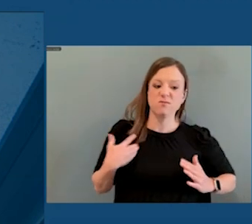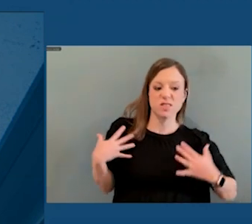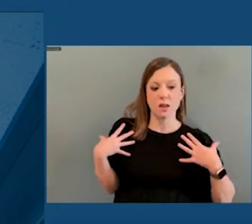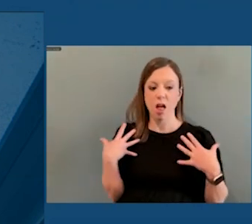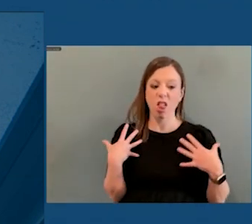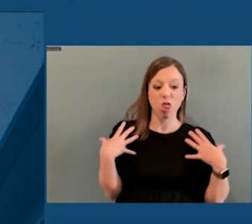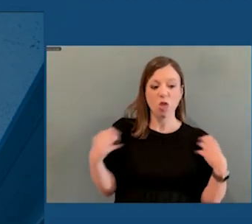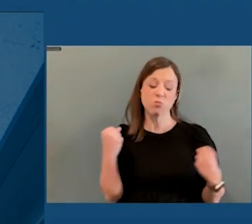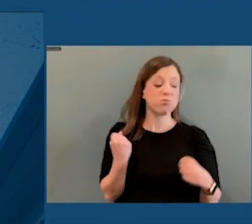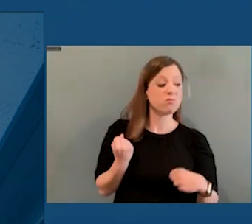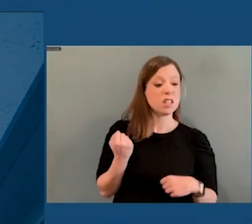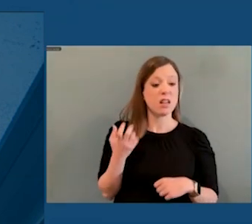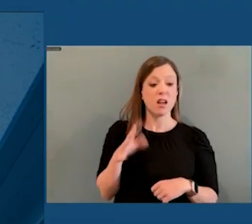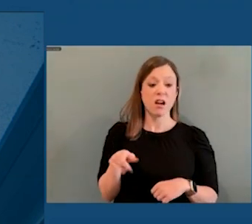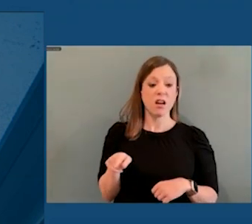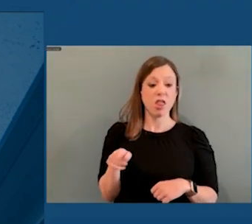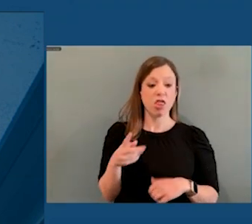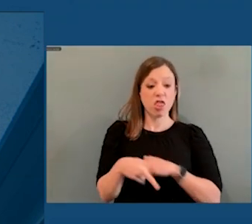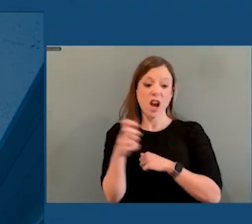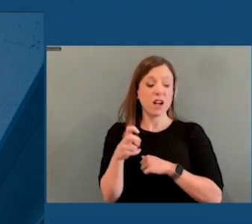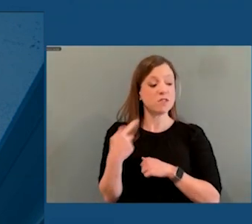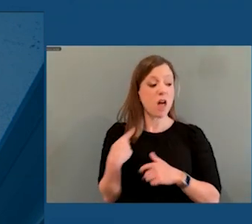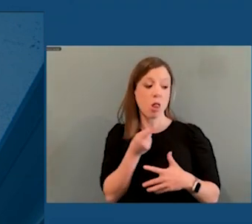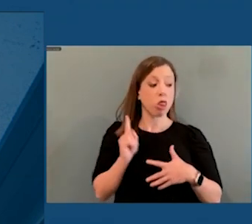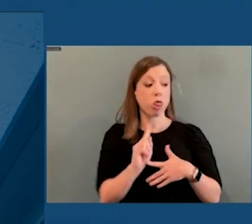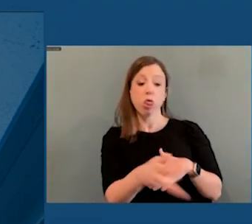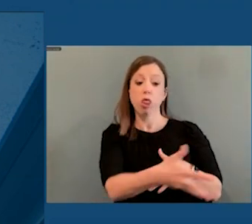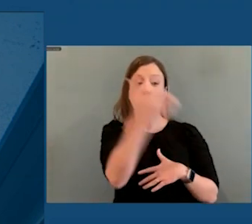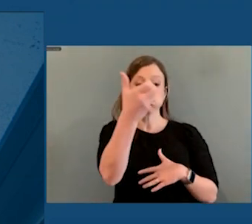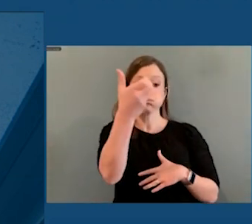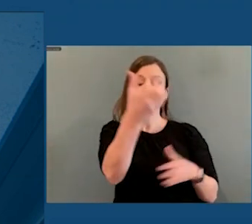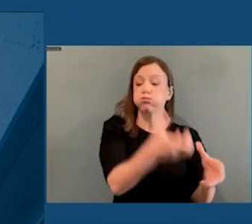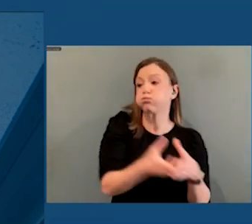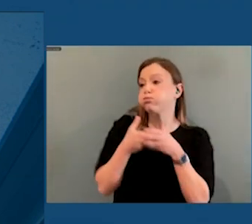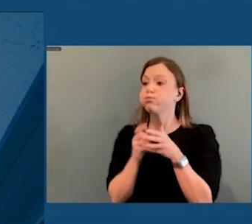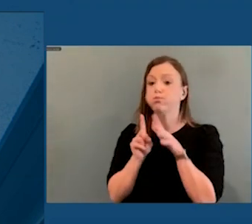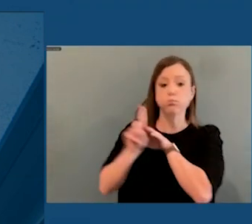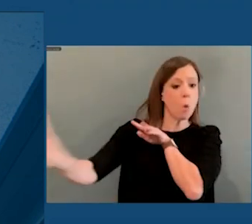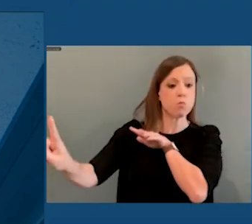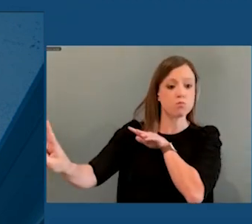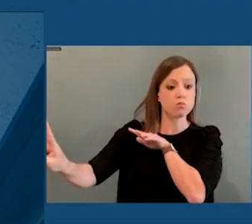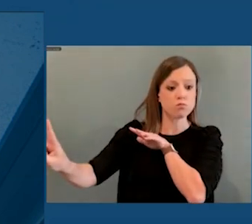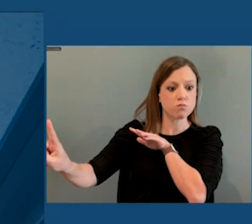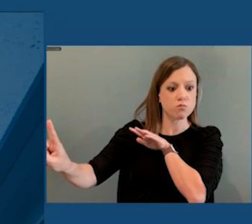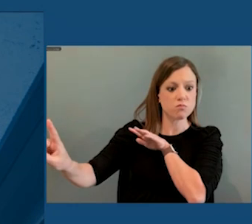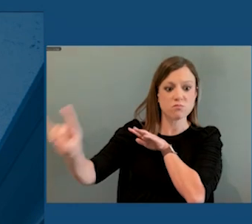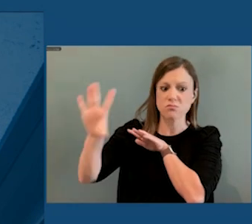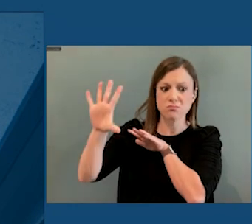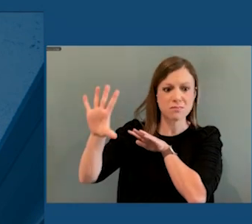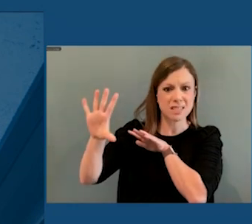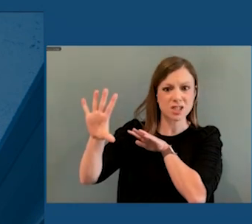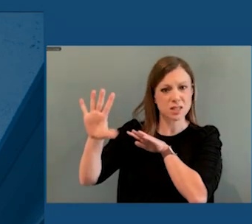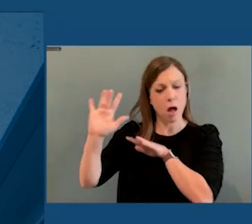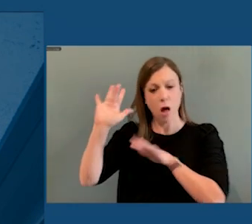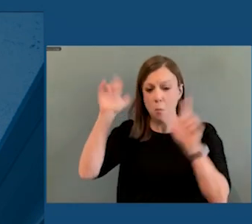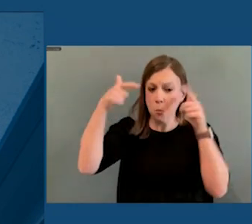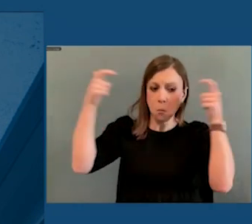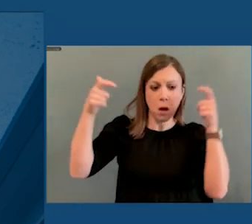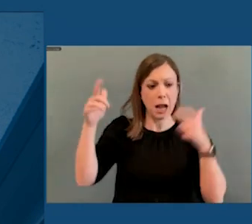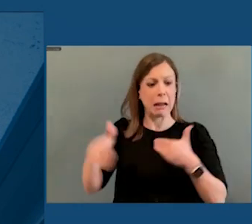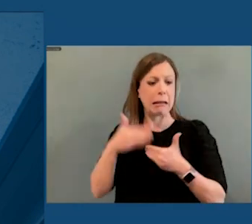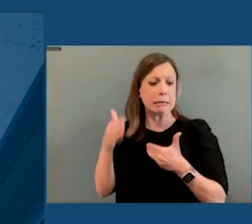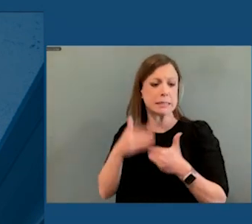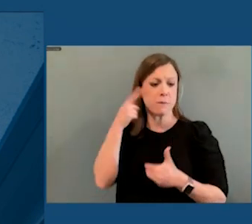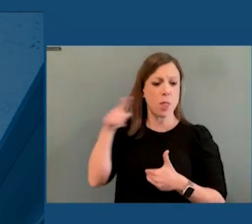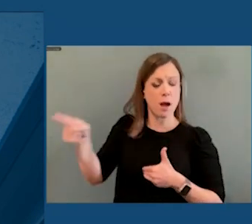people, and rip their products off the shelves with impunity. I made a promise to them right in this